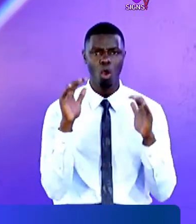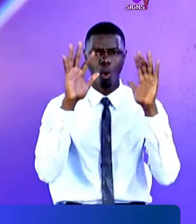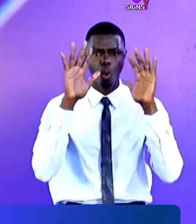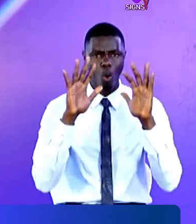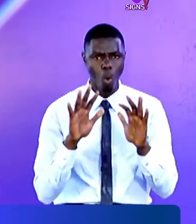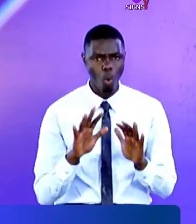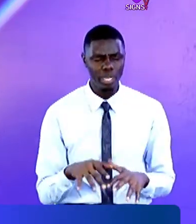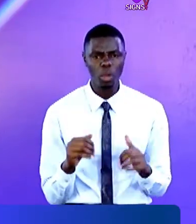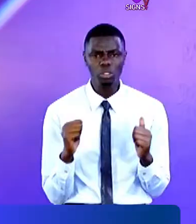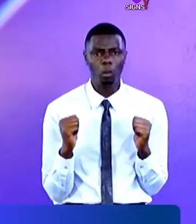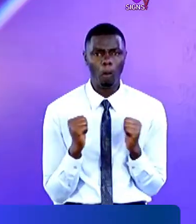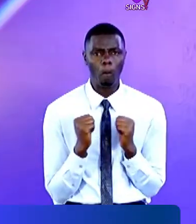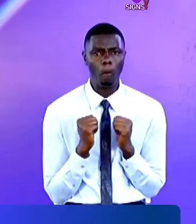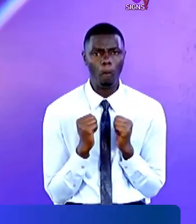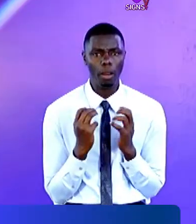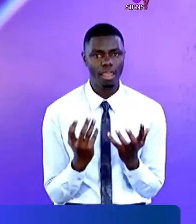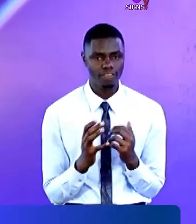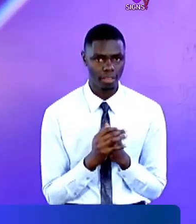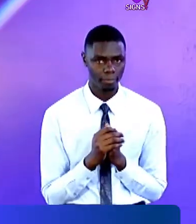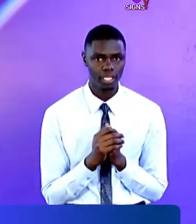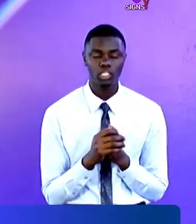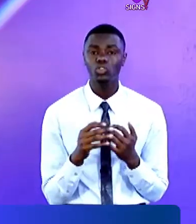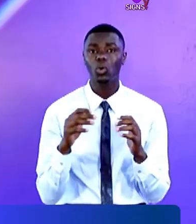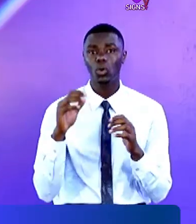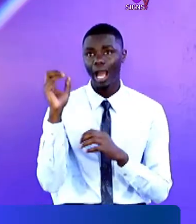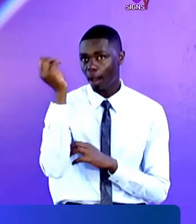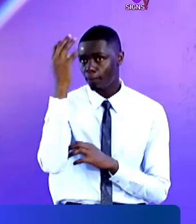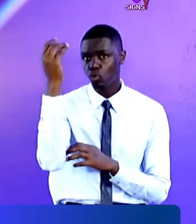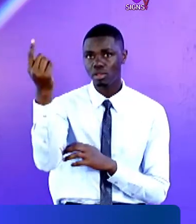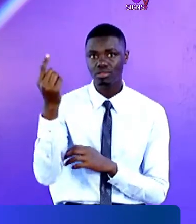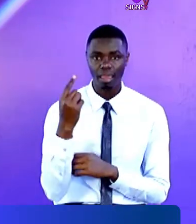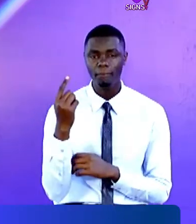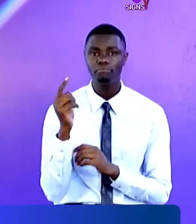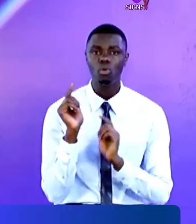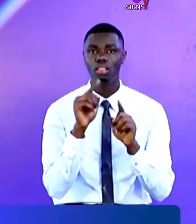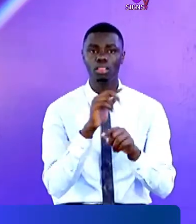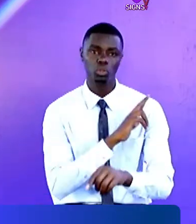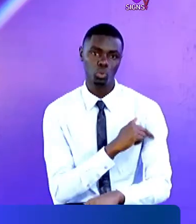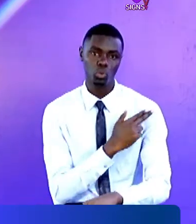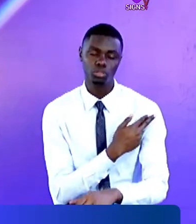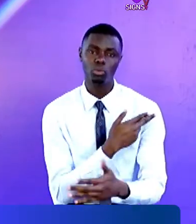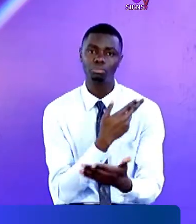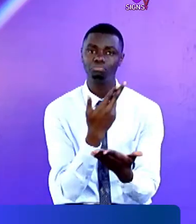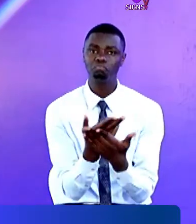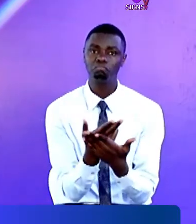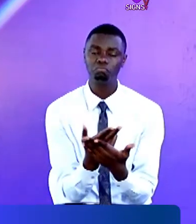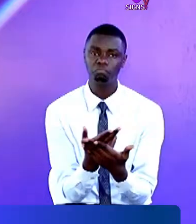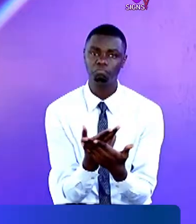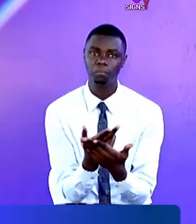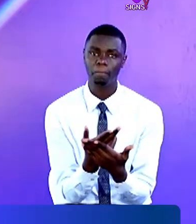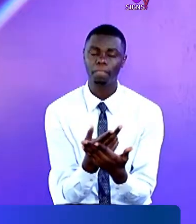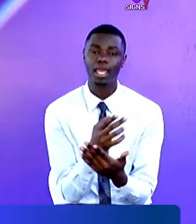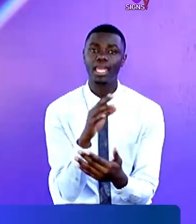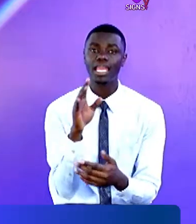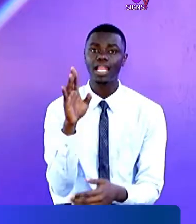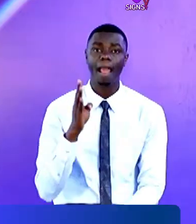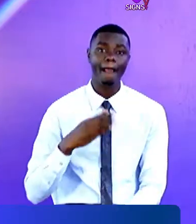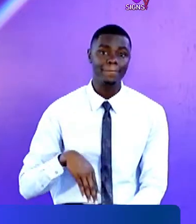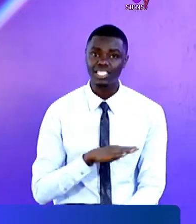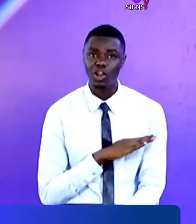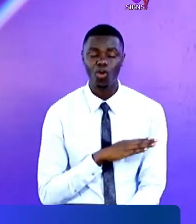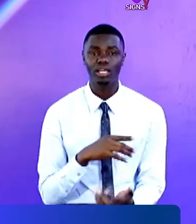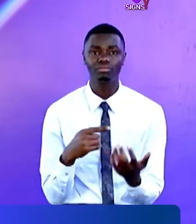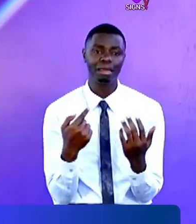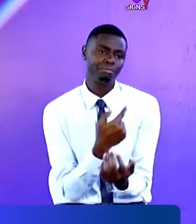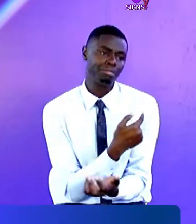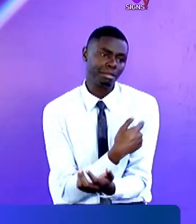was dying. Just a dial emergency. Ambulance came for me, took me to a hospital called Valley de Hebron Hospital in Barcelona. I was